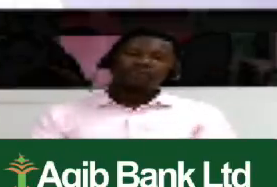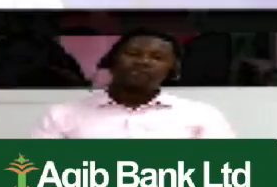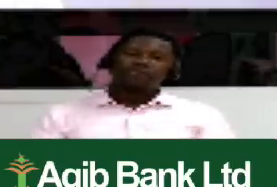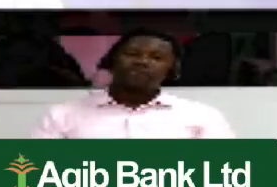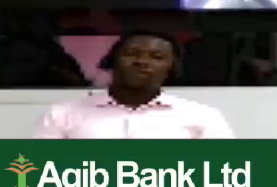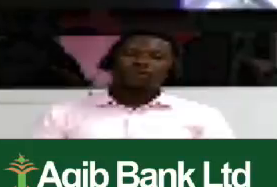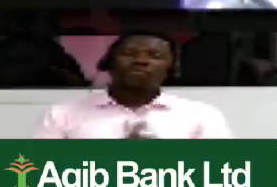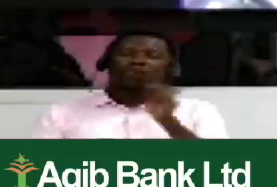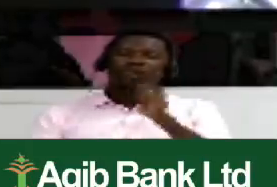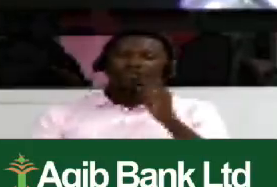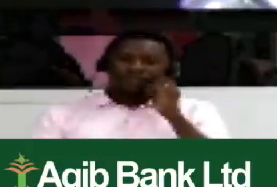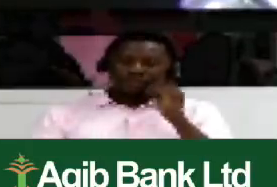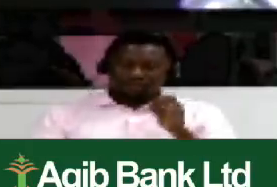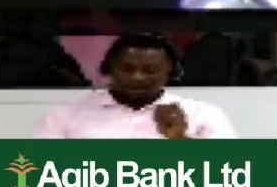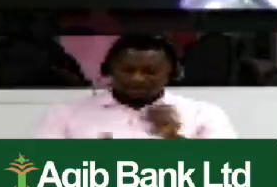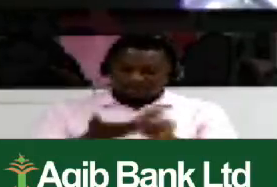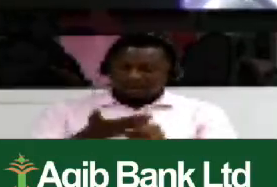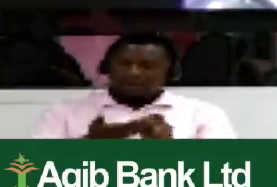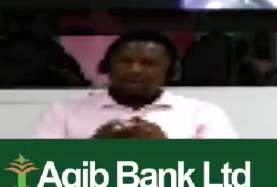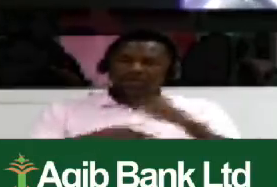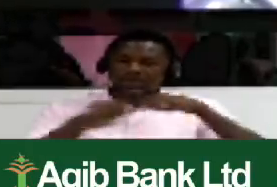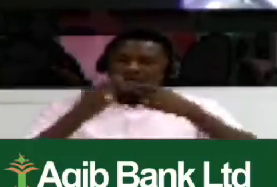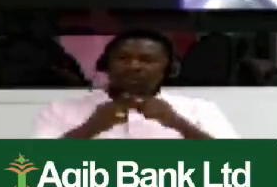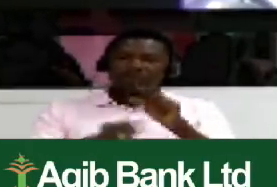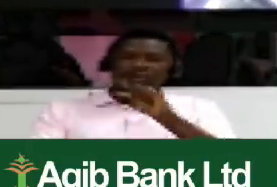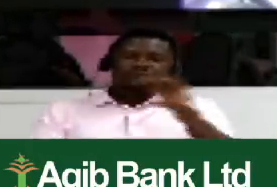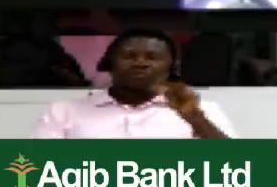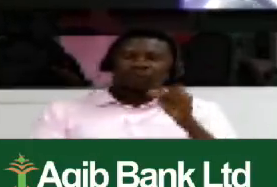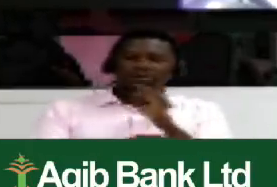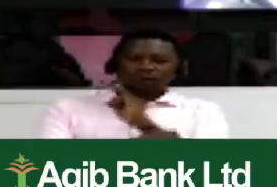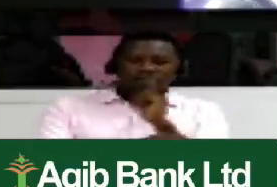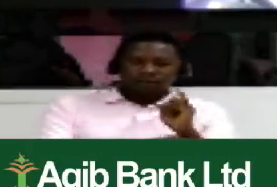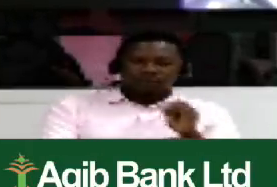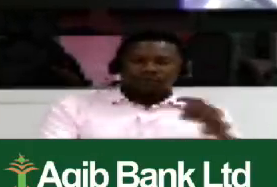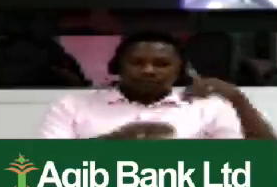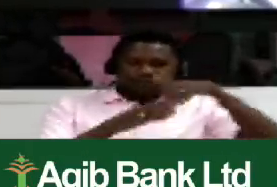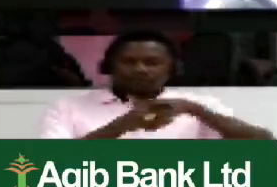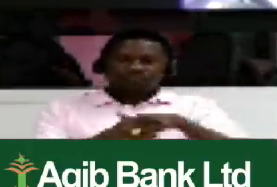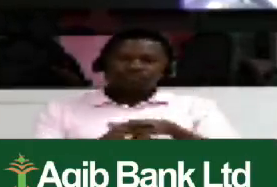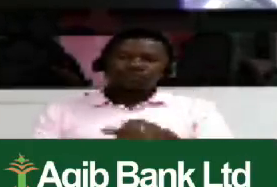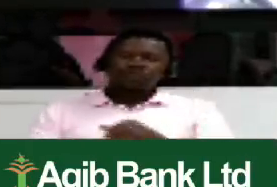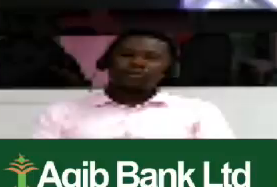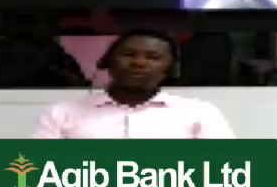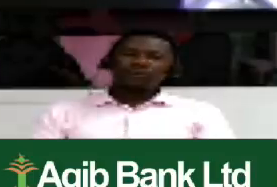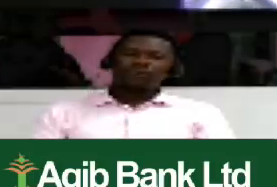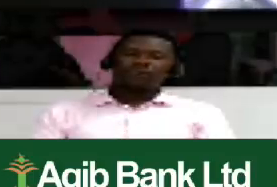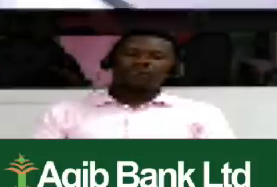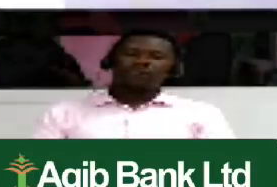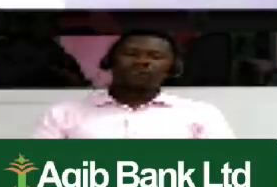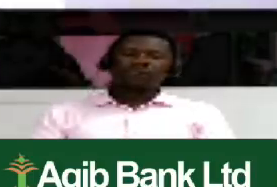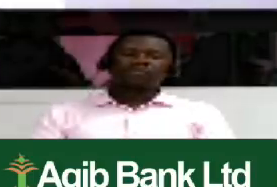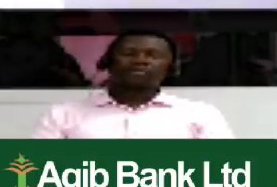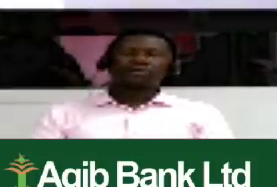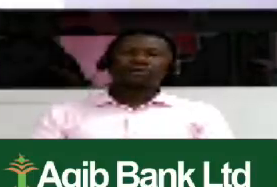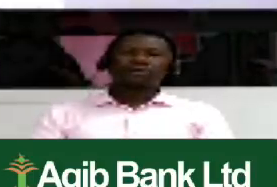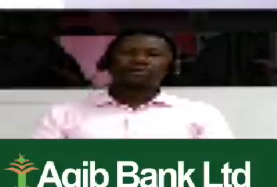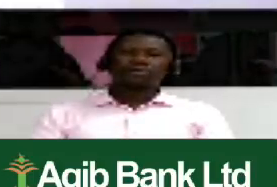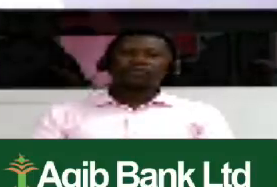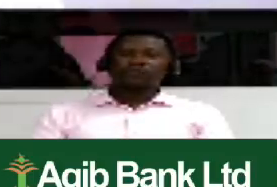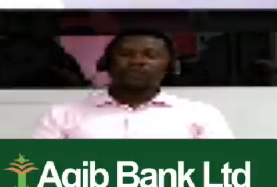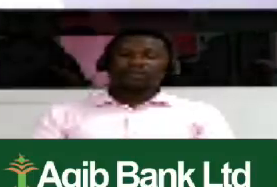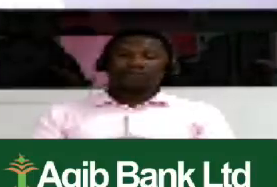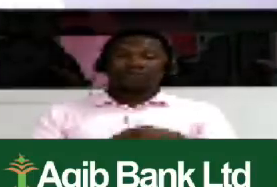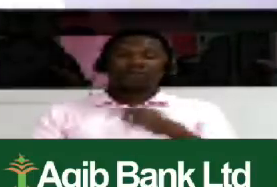So what did they publish about the names of the individuals involved in Mr. The fire, the